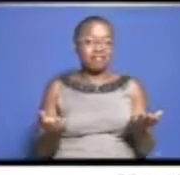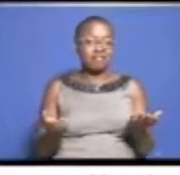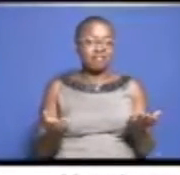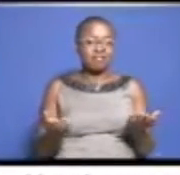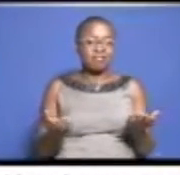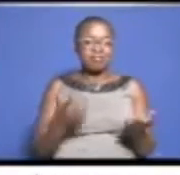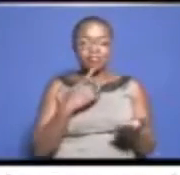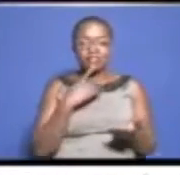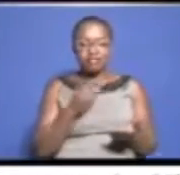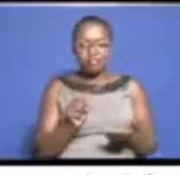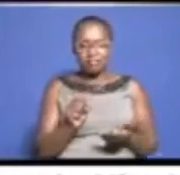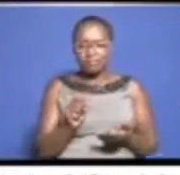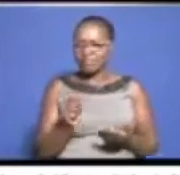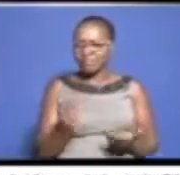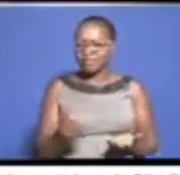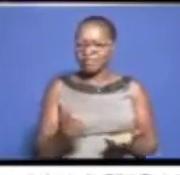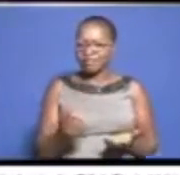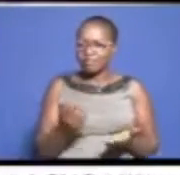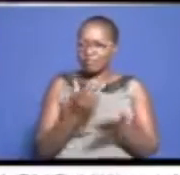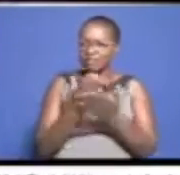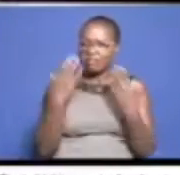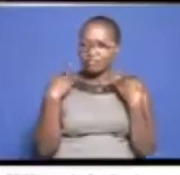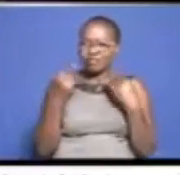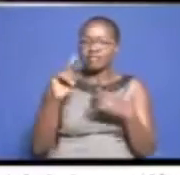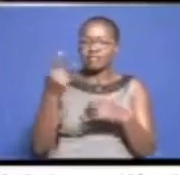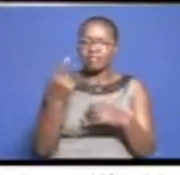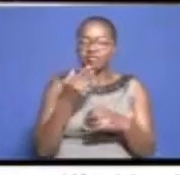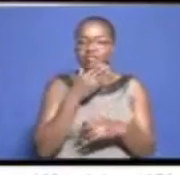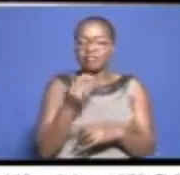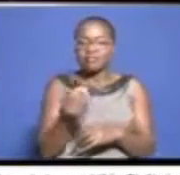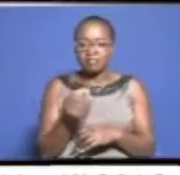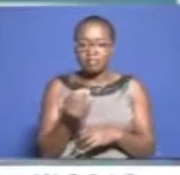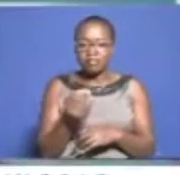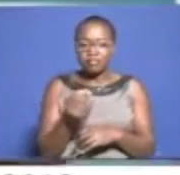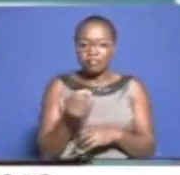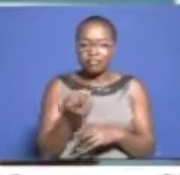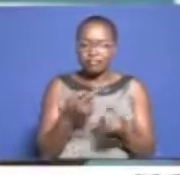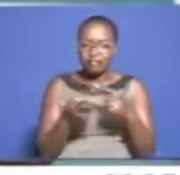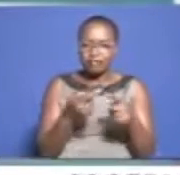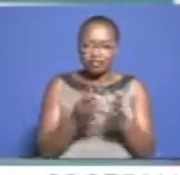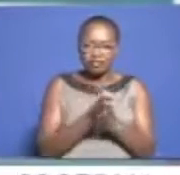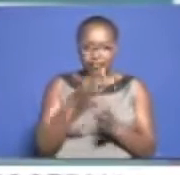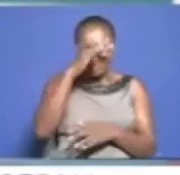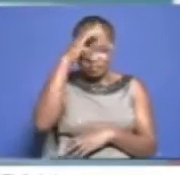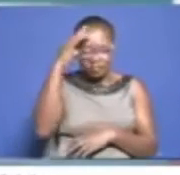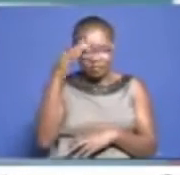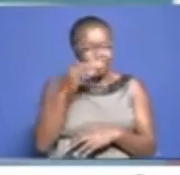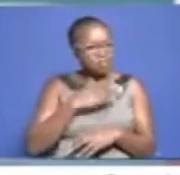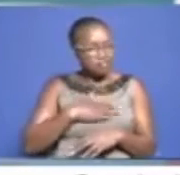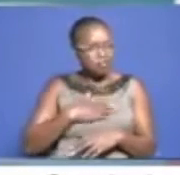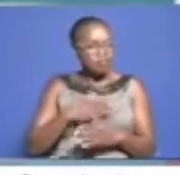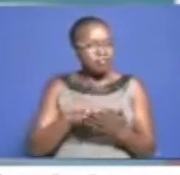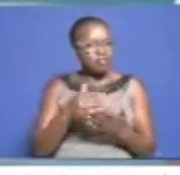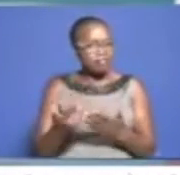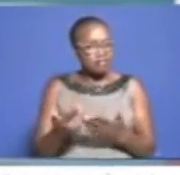So Benja was Rohoju sports. Exactly. So Benja was the first guy. Remember we used to argue, he started coming down with this theory and science. I think him and Oscar say